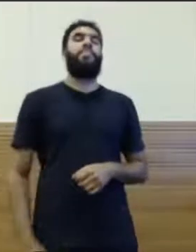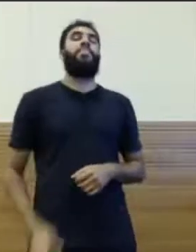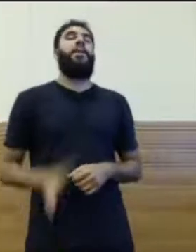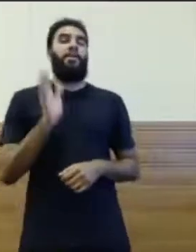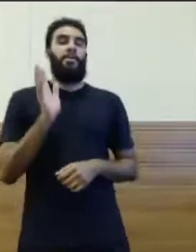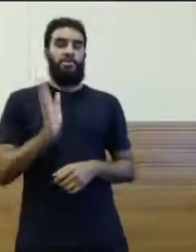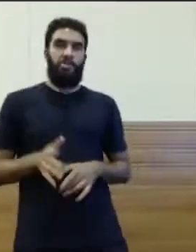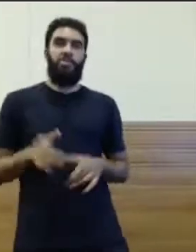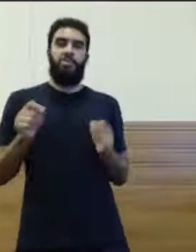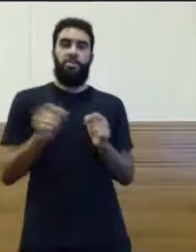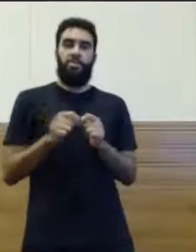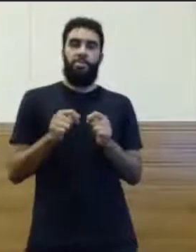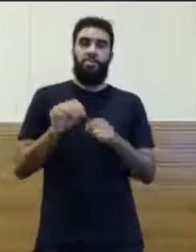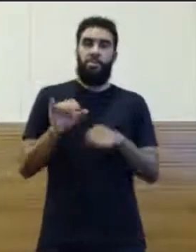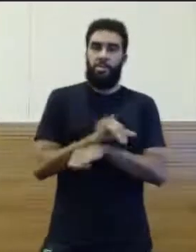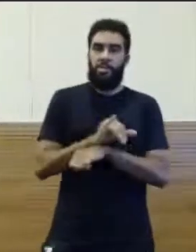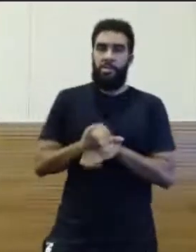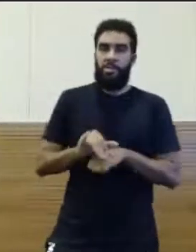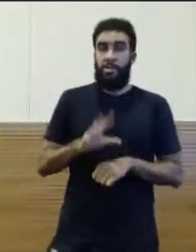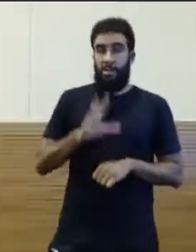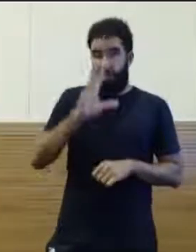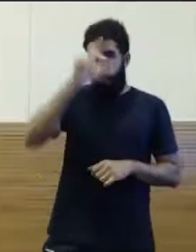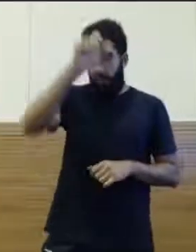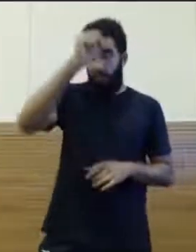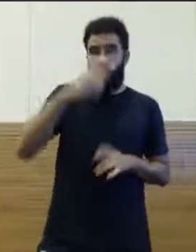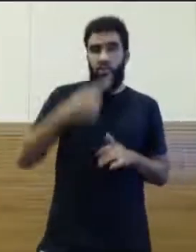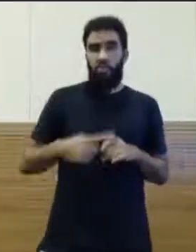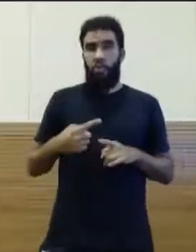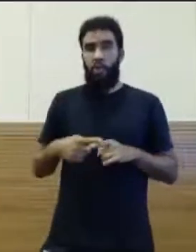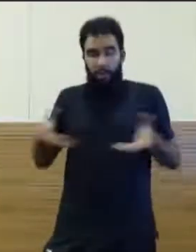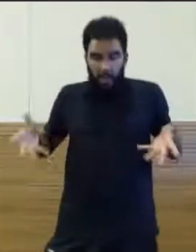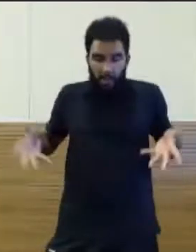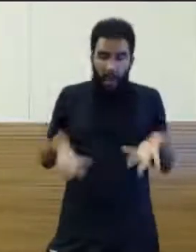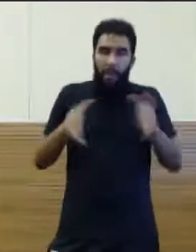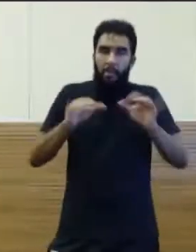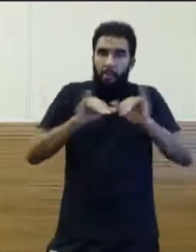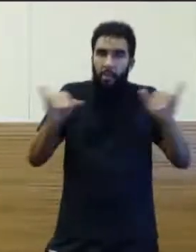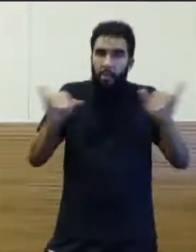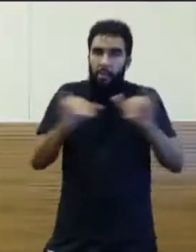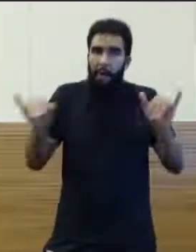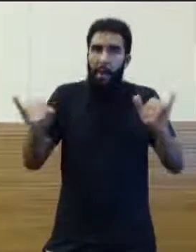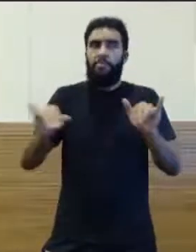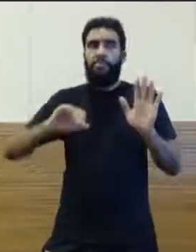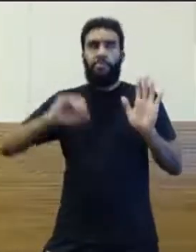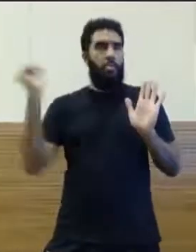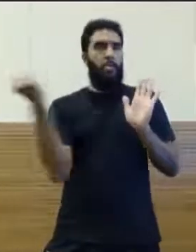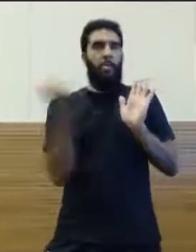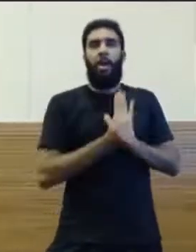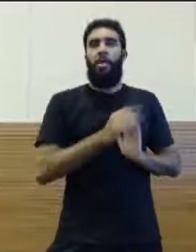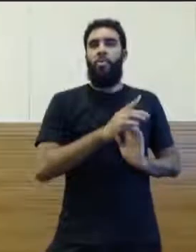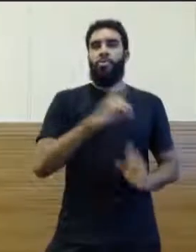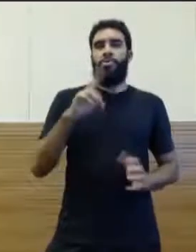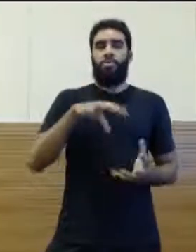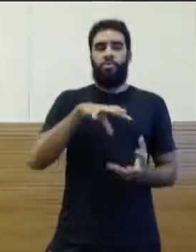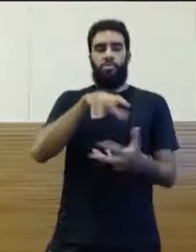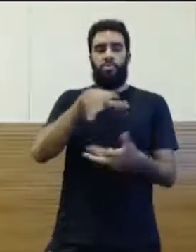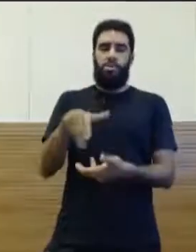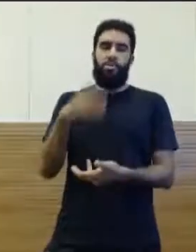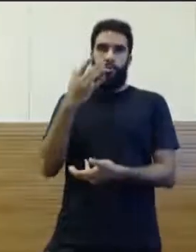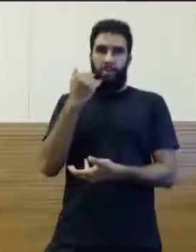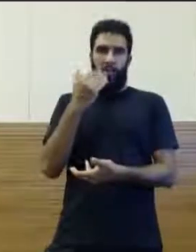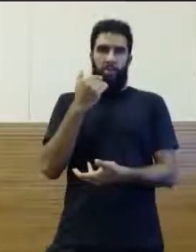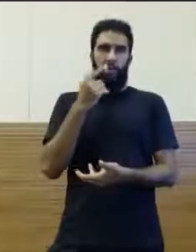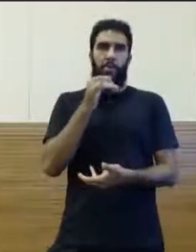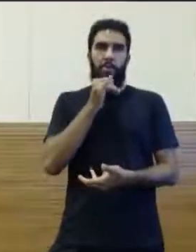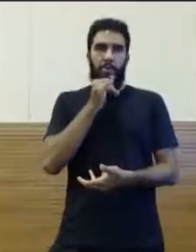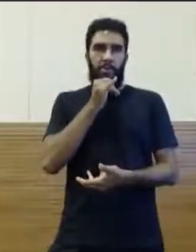Last year, we did a strategy that was stronger to promotion in the International